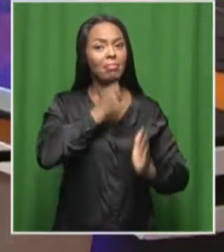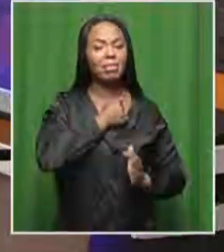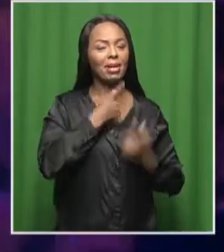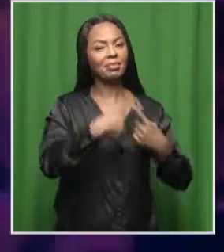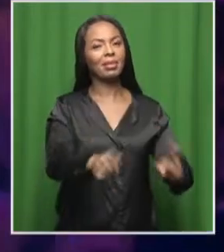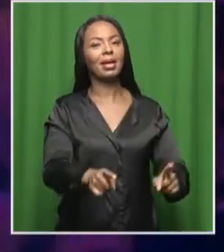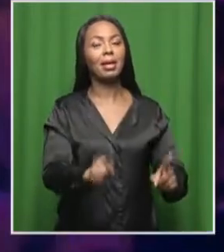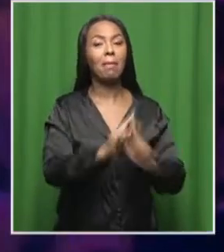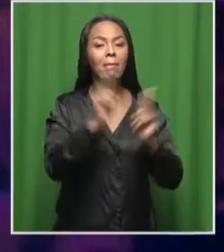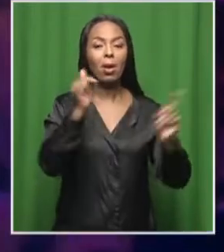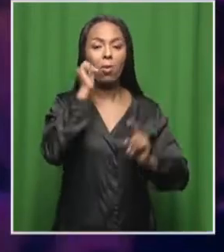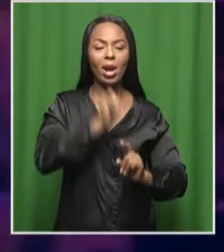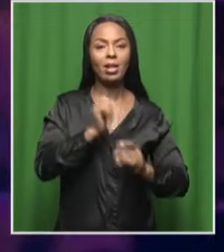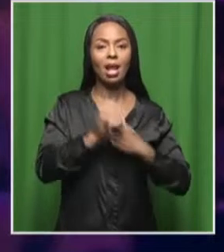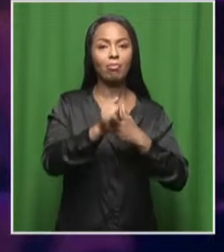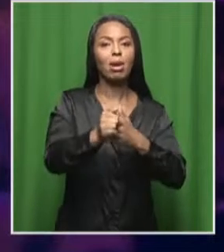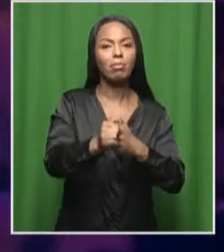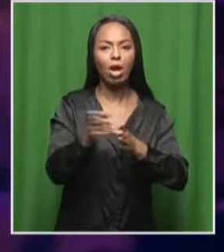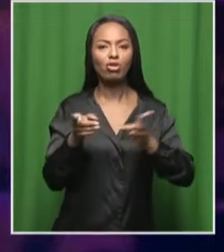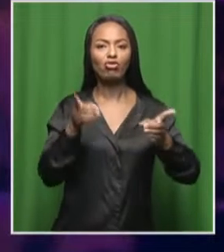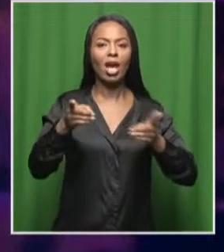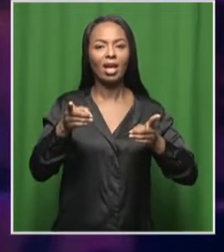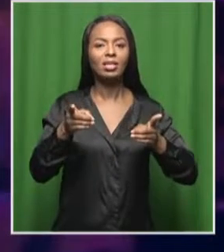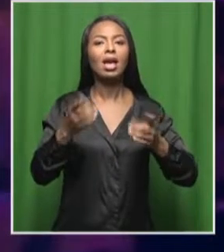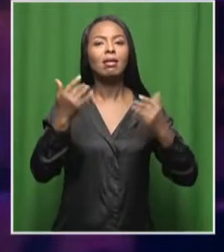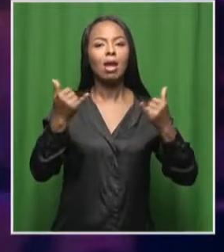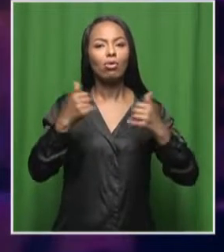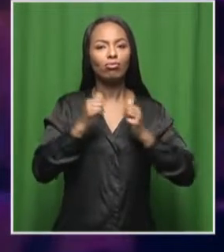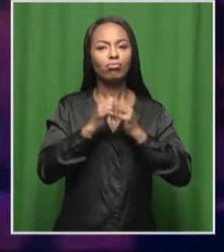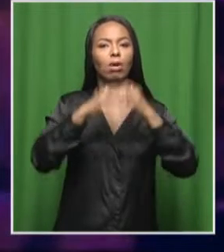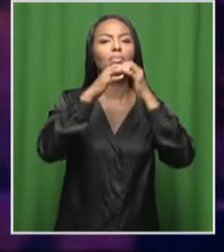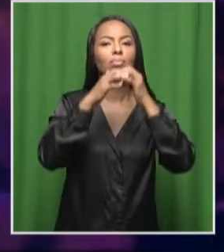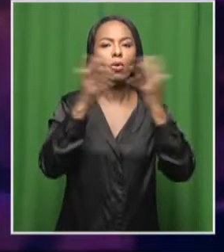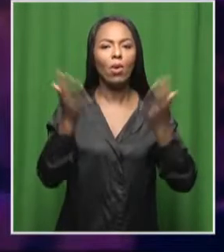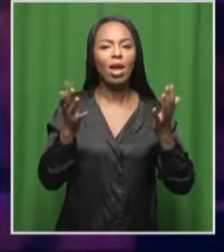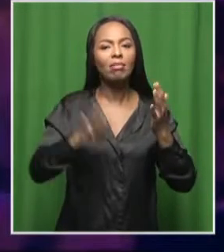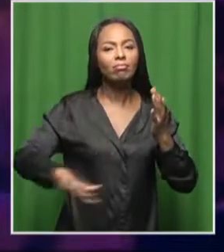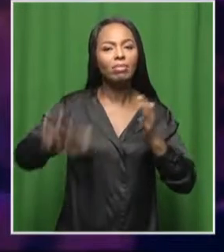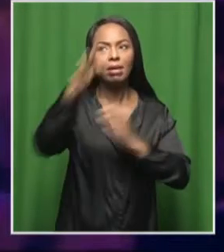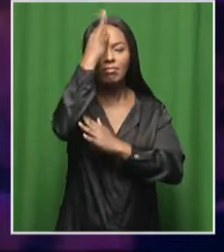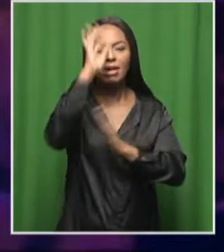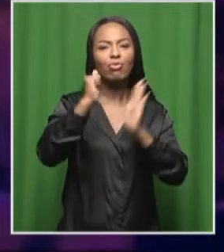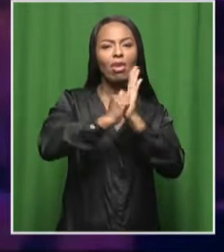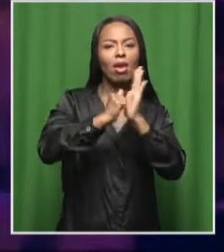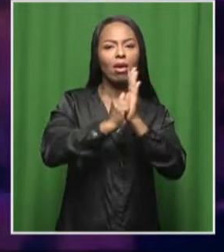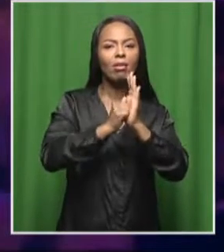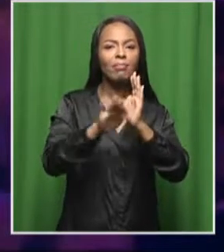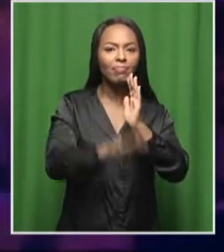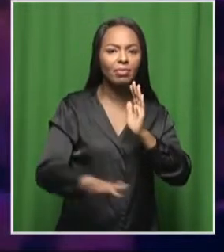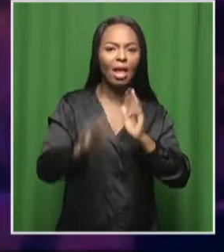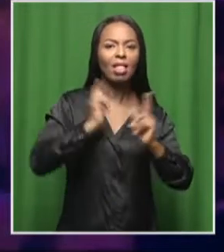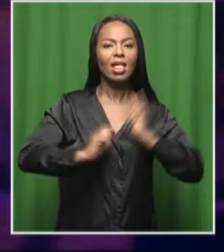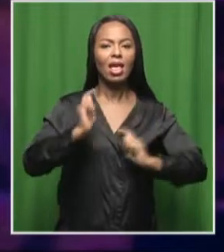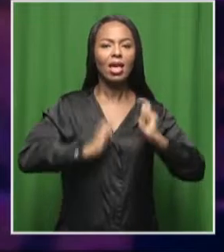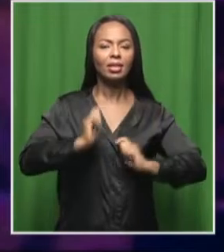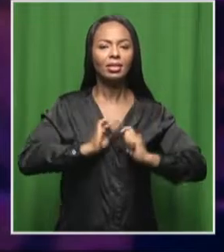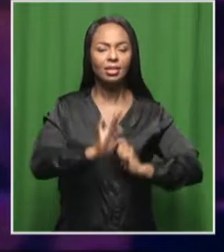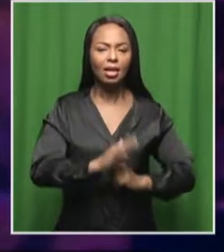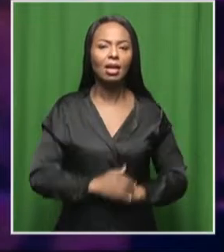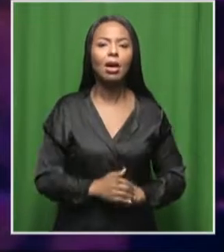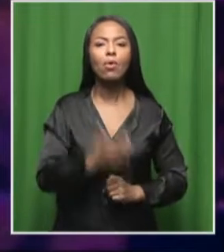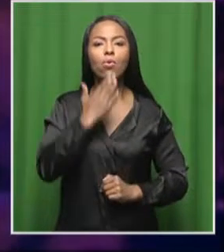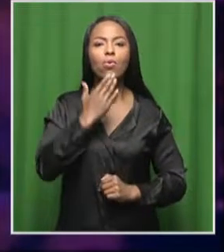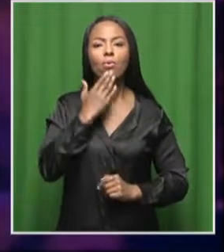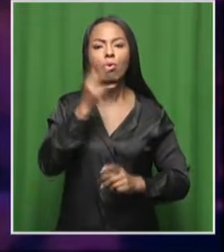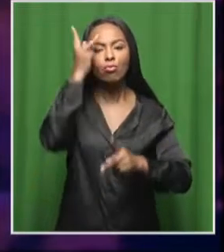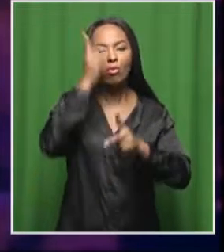started directing it, we wanted to produce it at the State Theatre, and then I met up with the director, the original director, Professor Malcolm Pecky,